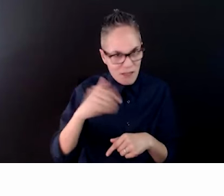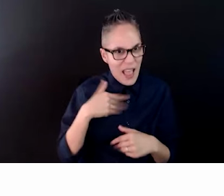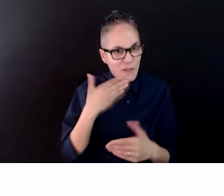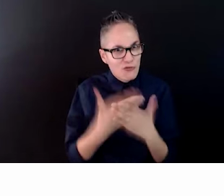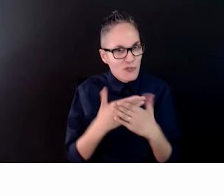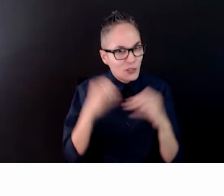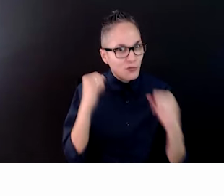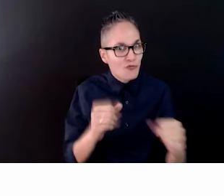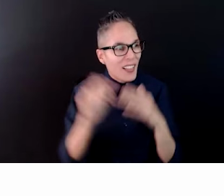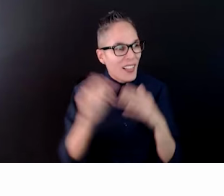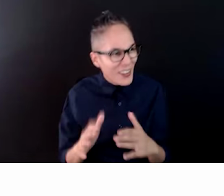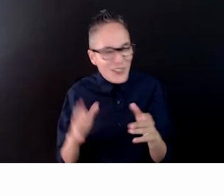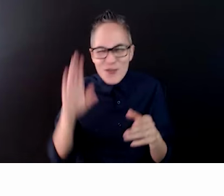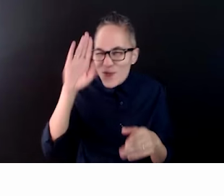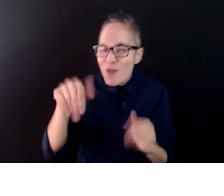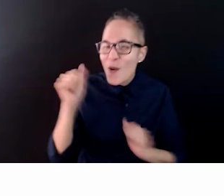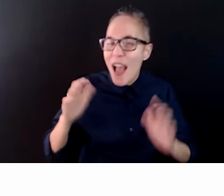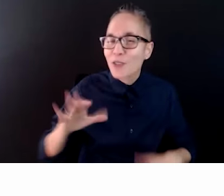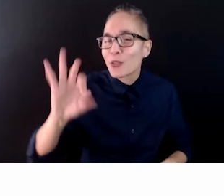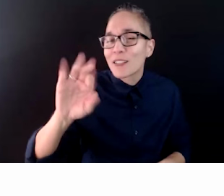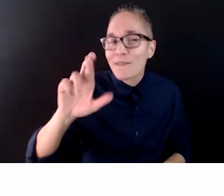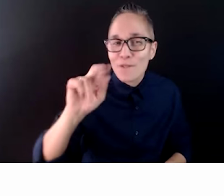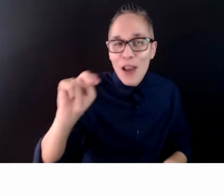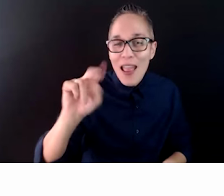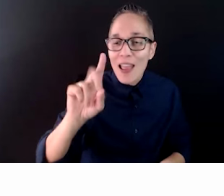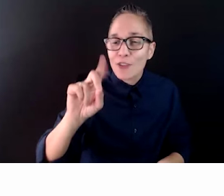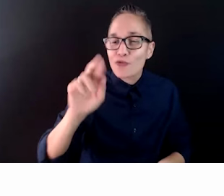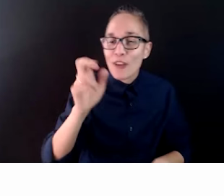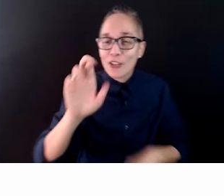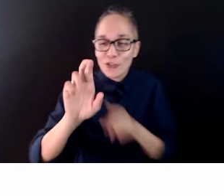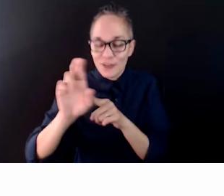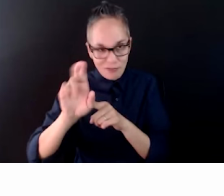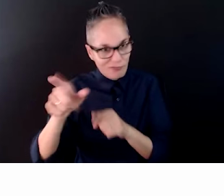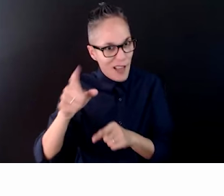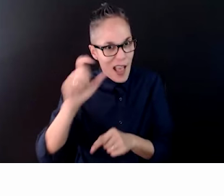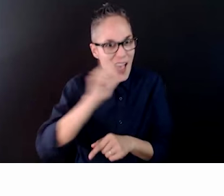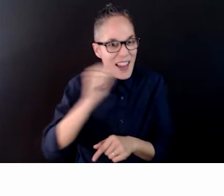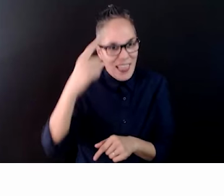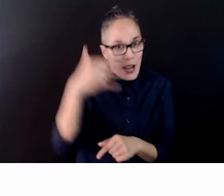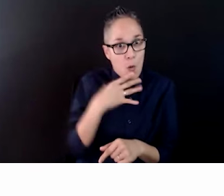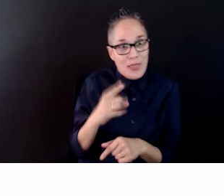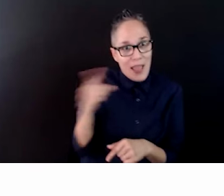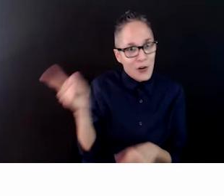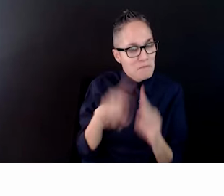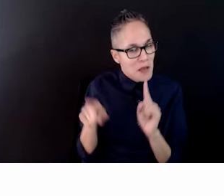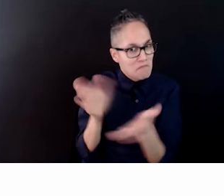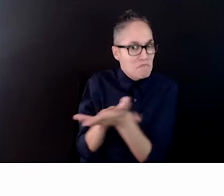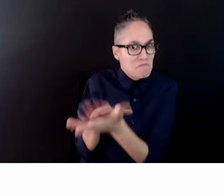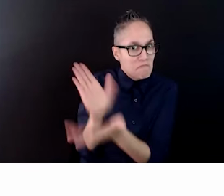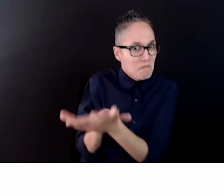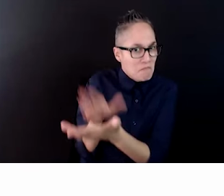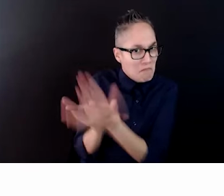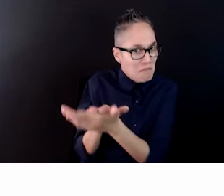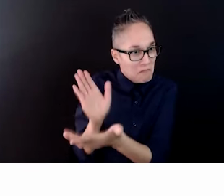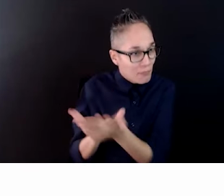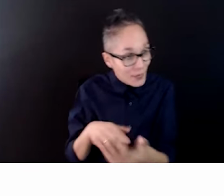I love her. I love her, right? This is really impressive. I mean, and Sean Fain